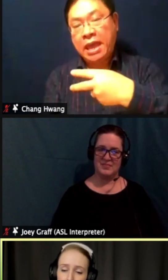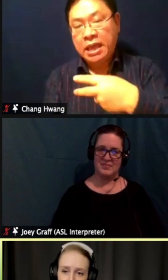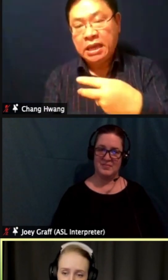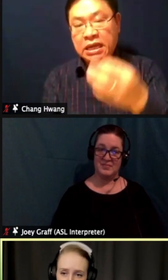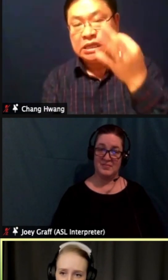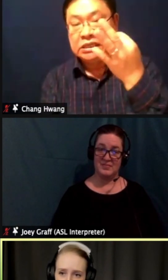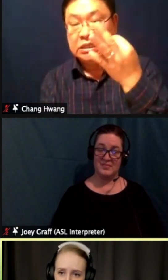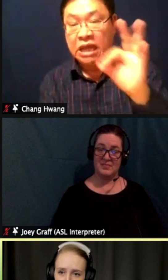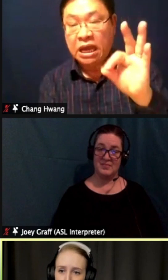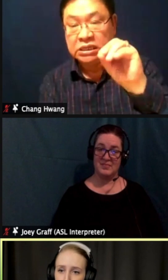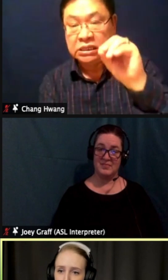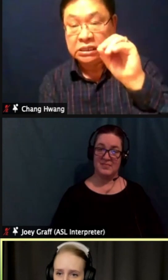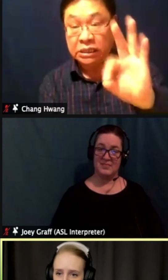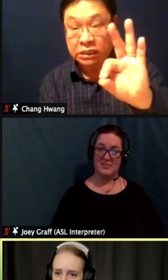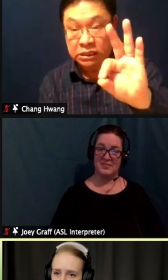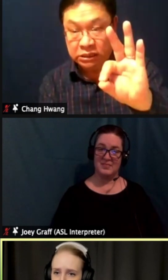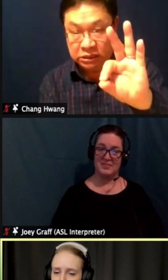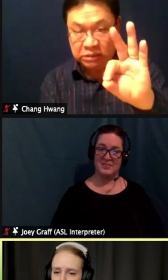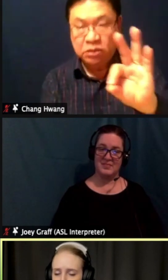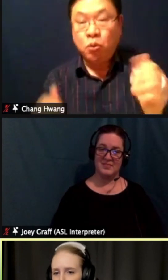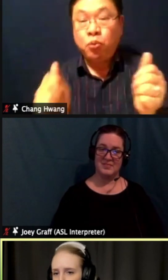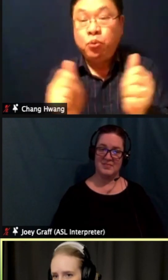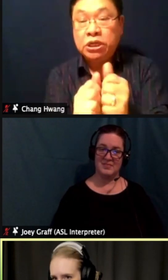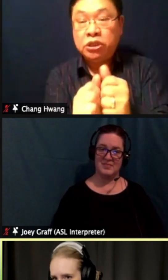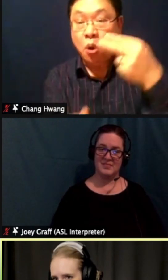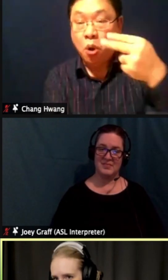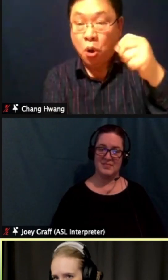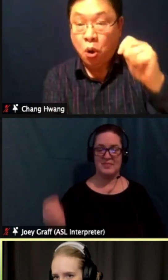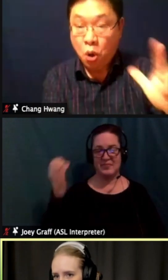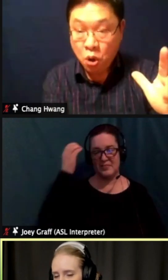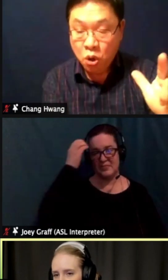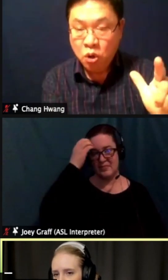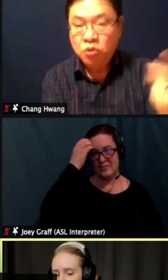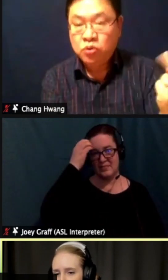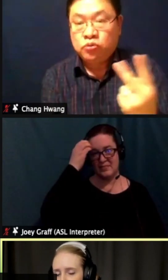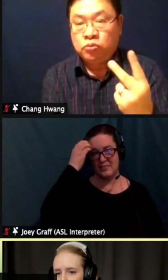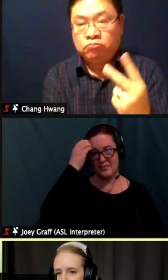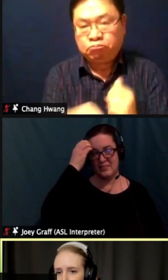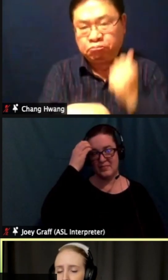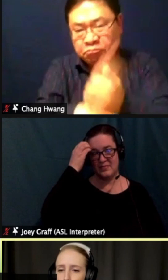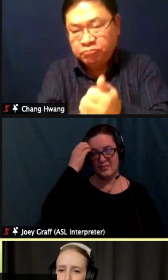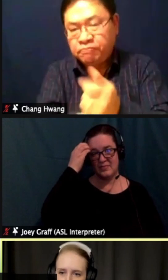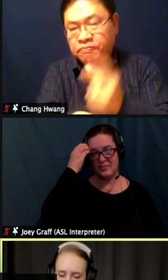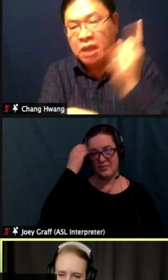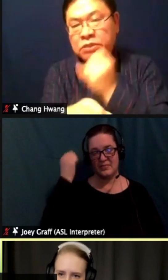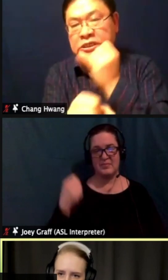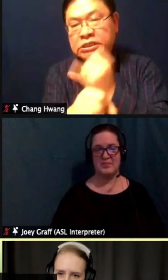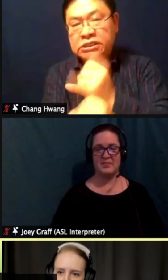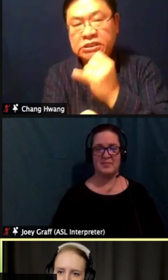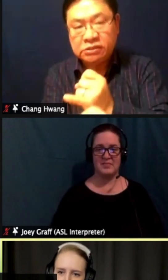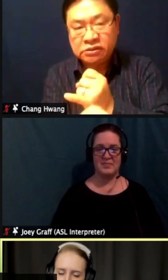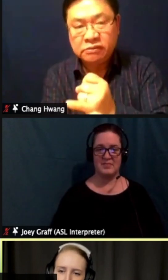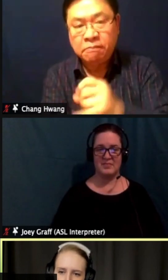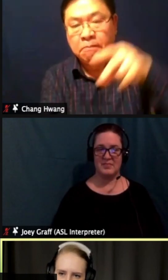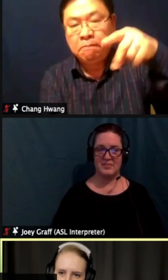Ik-min Lee spent 1 year there before returning in 1909. And together with Dr.